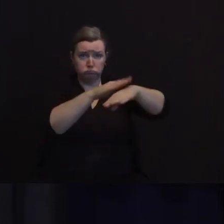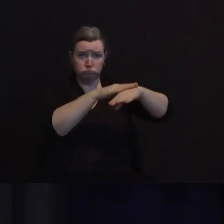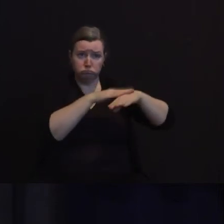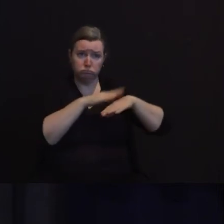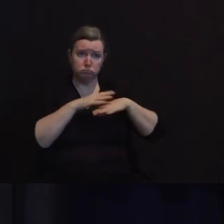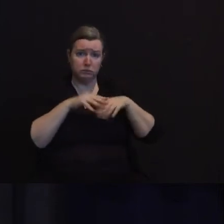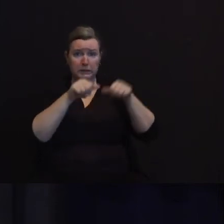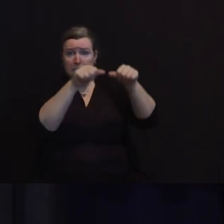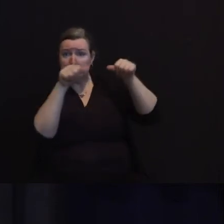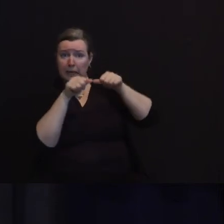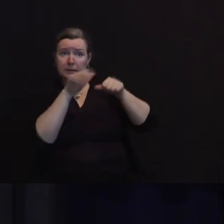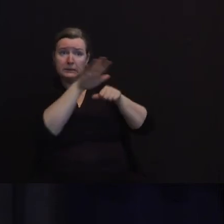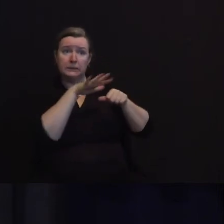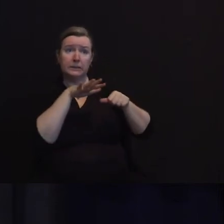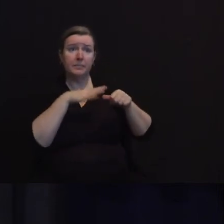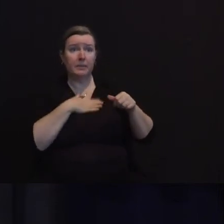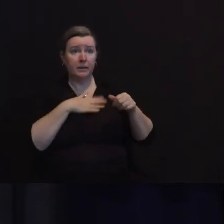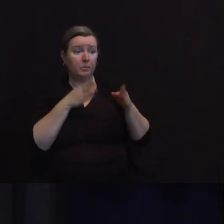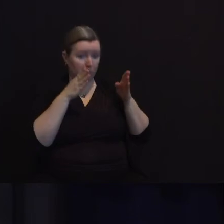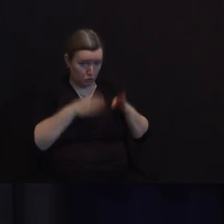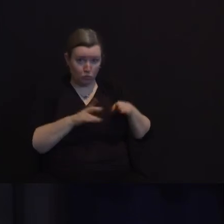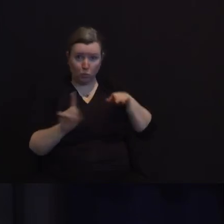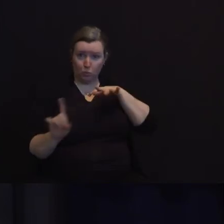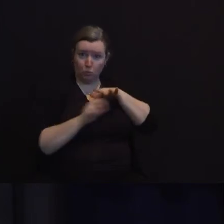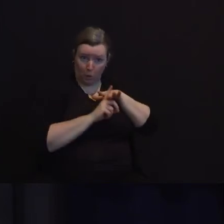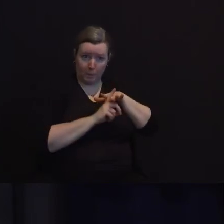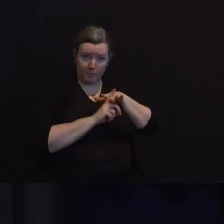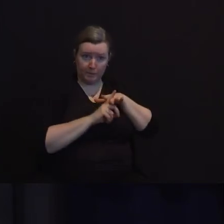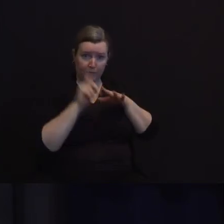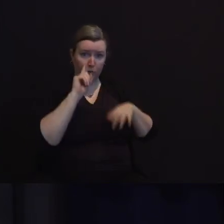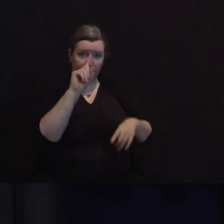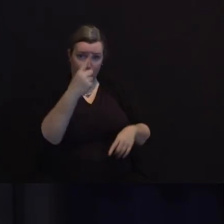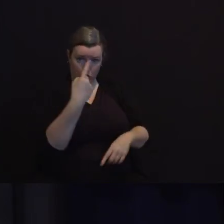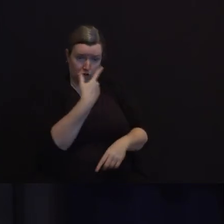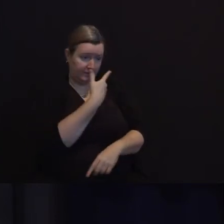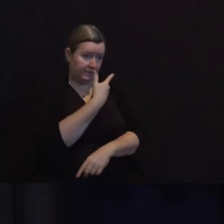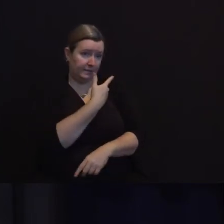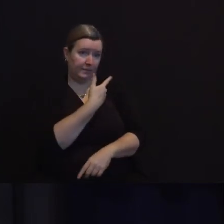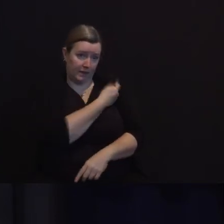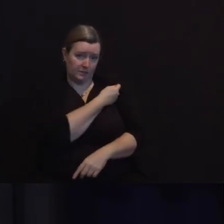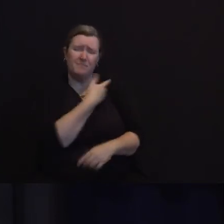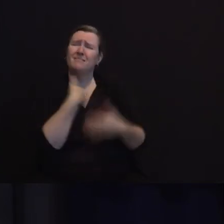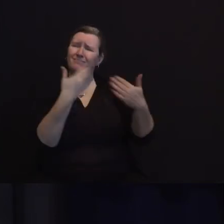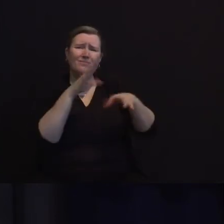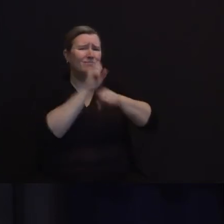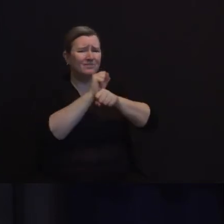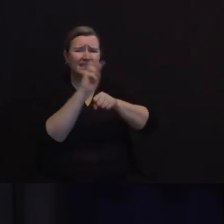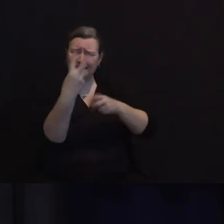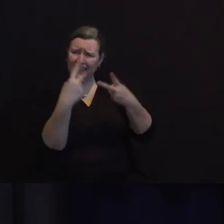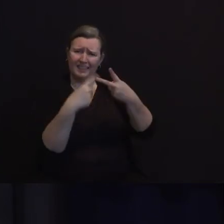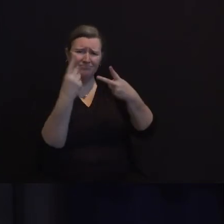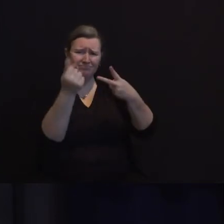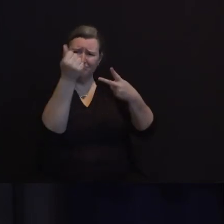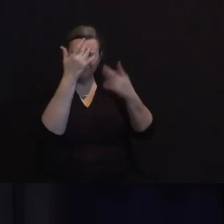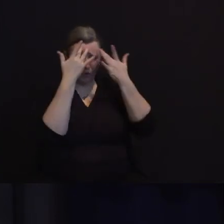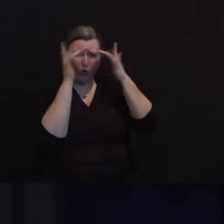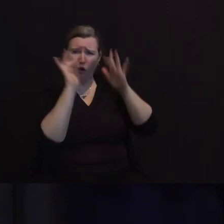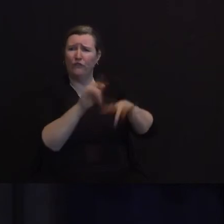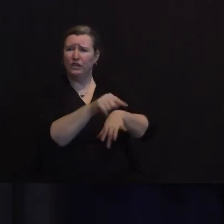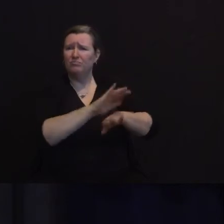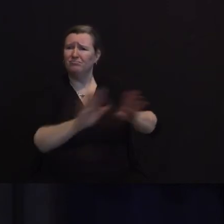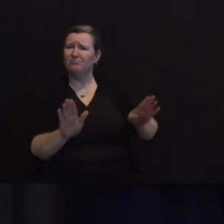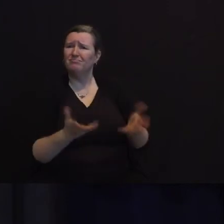the individual receives the first dose. Again, everyone who wants to get vaccinated will be able to receive